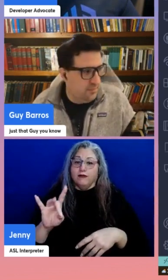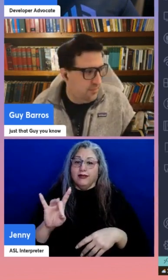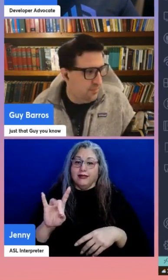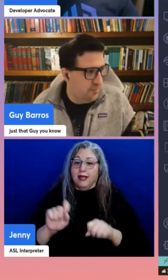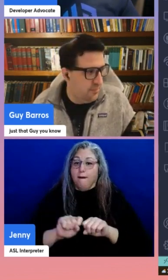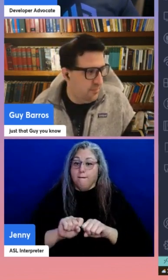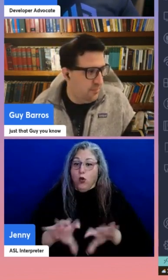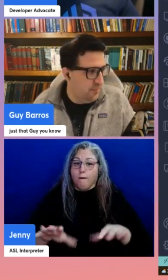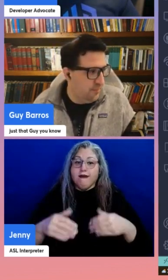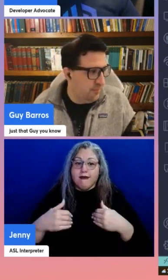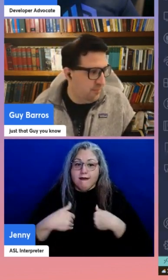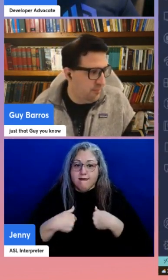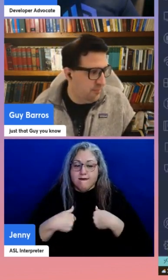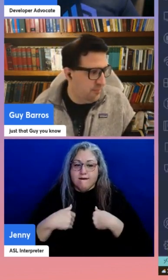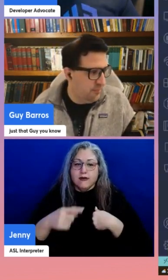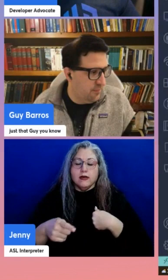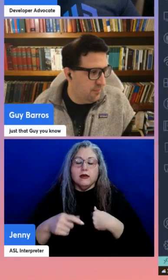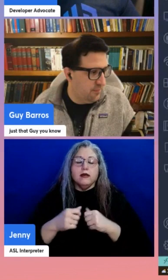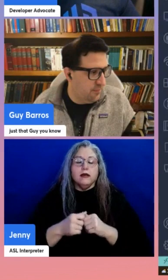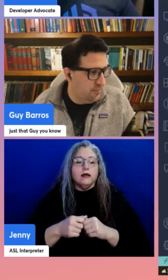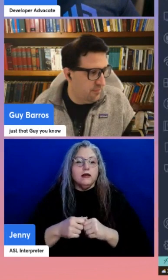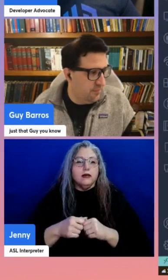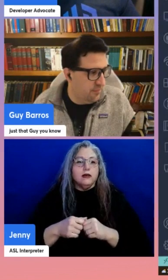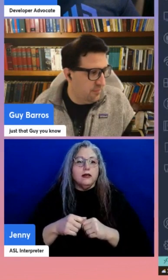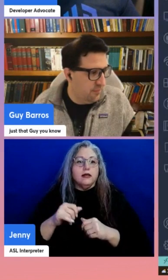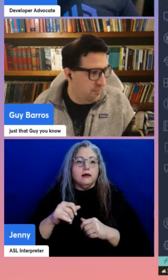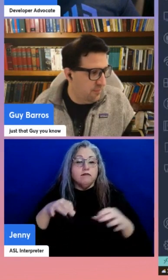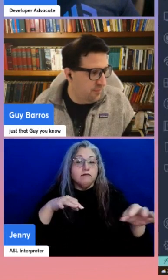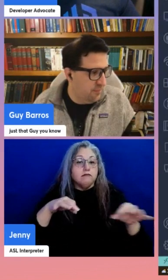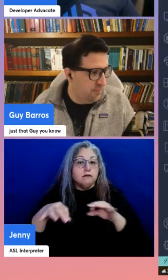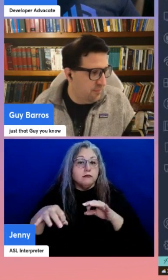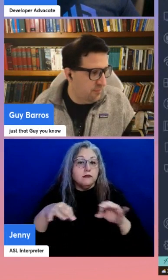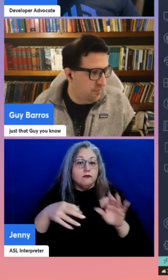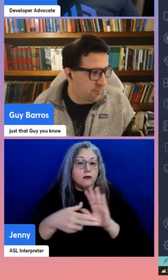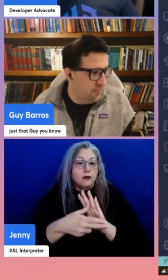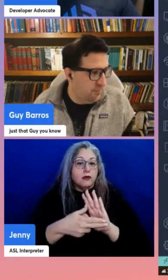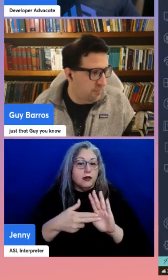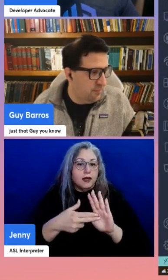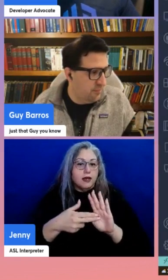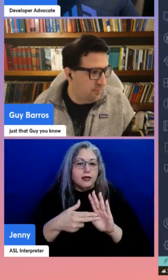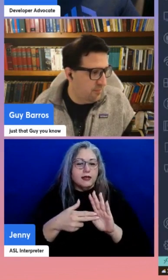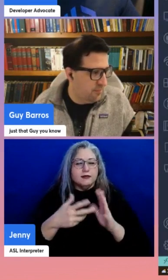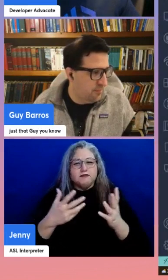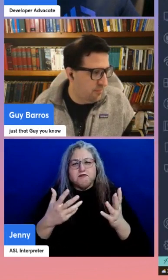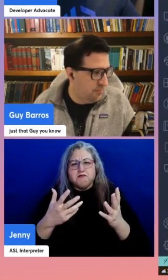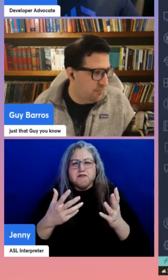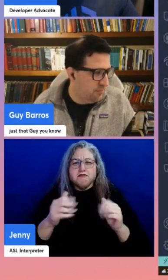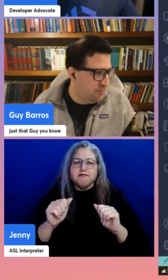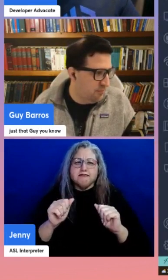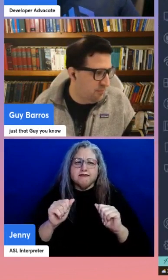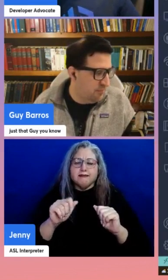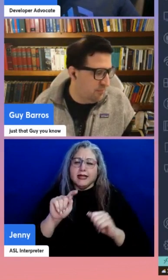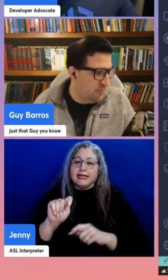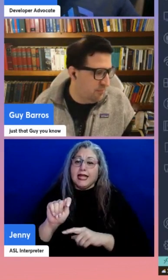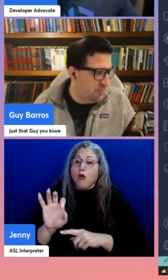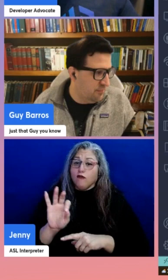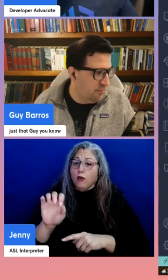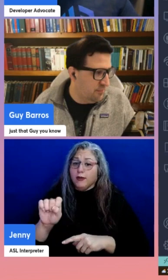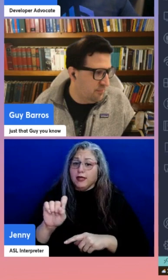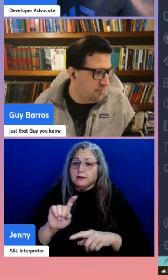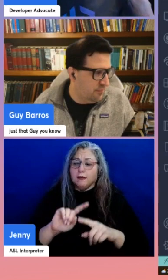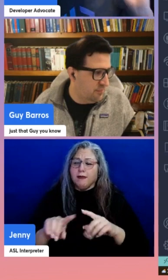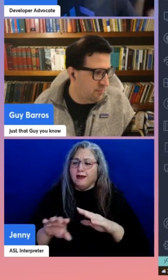here, which is defined just in you know, it's Terraform, but it's